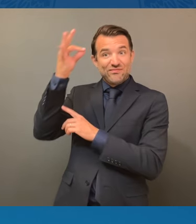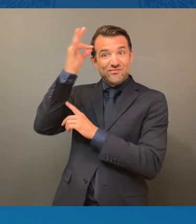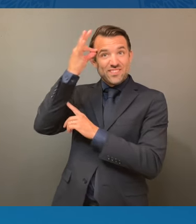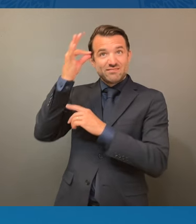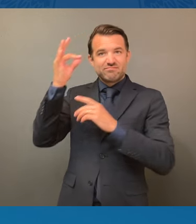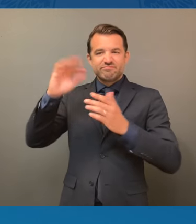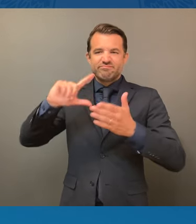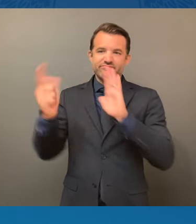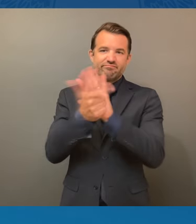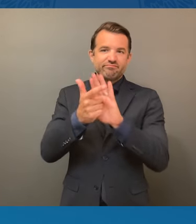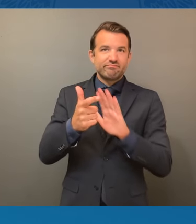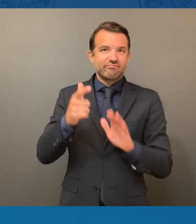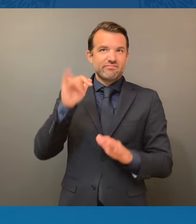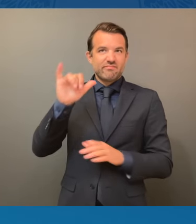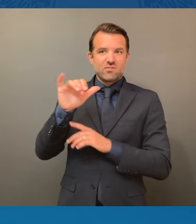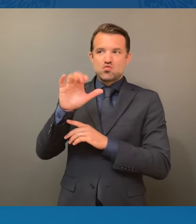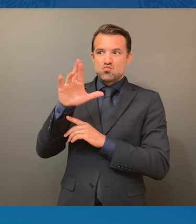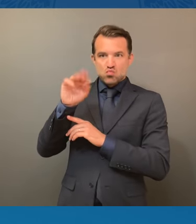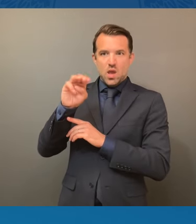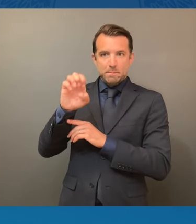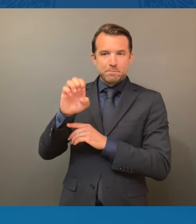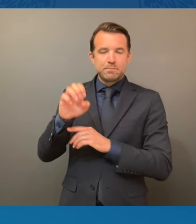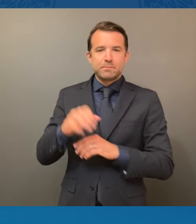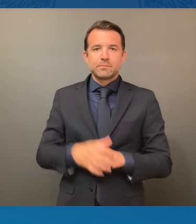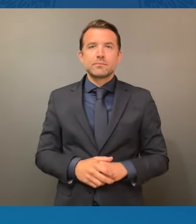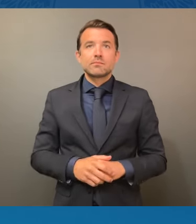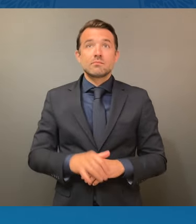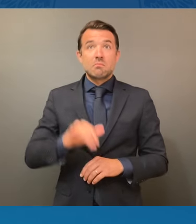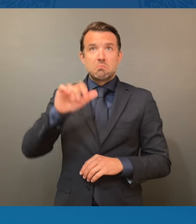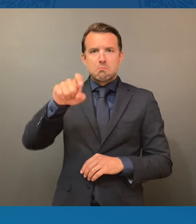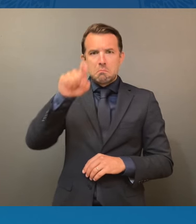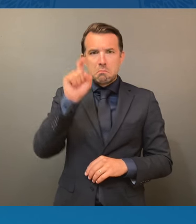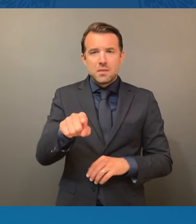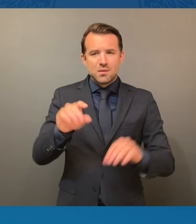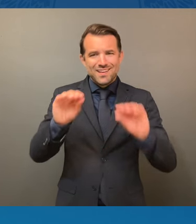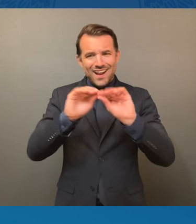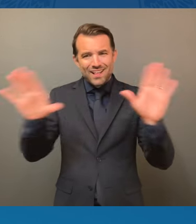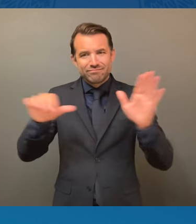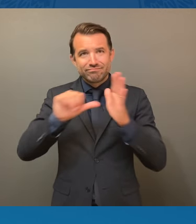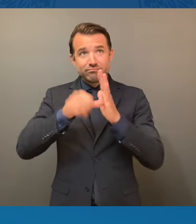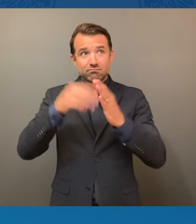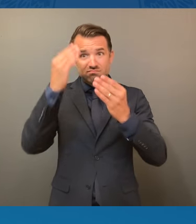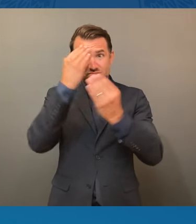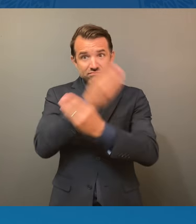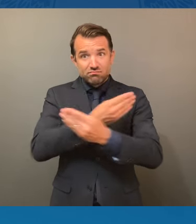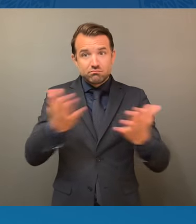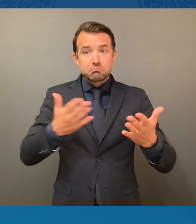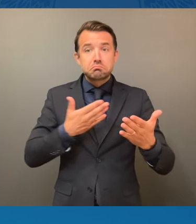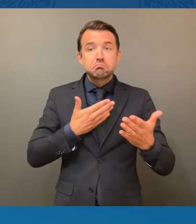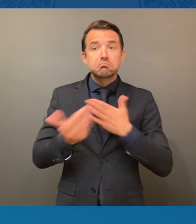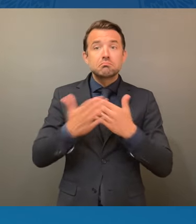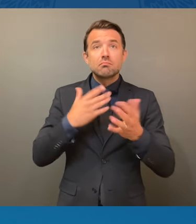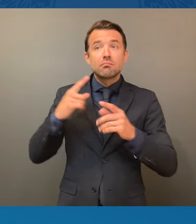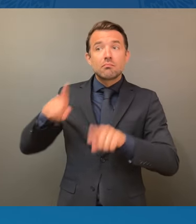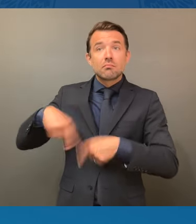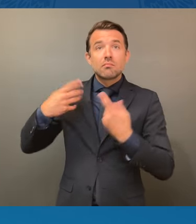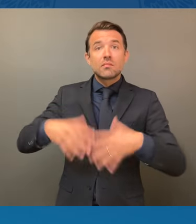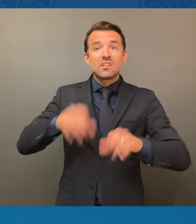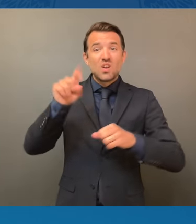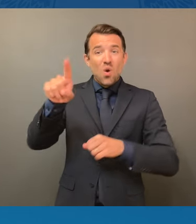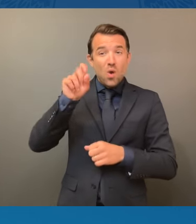but it must be said, even though it took that long, the NAACP was